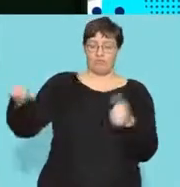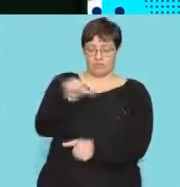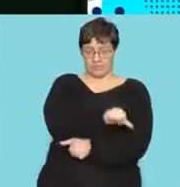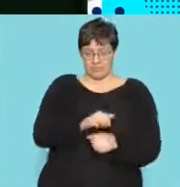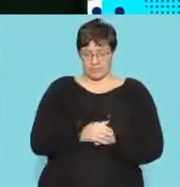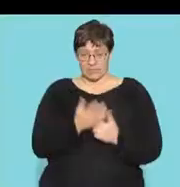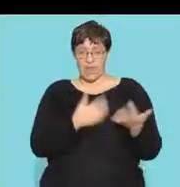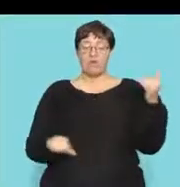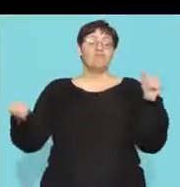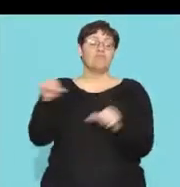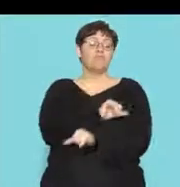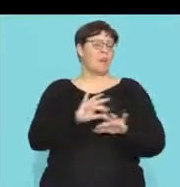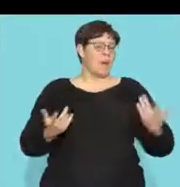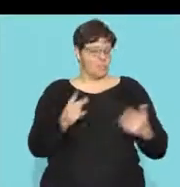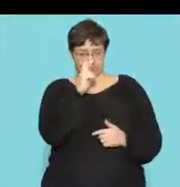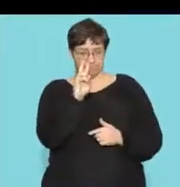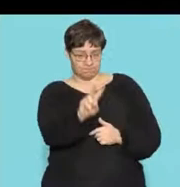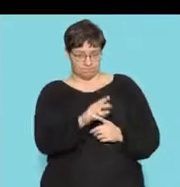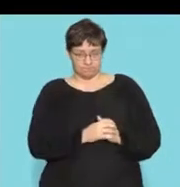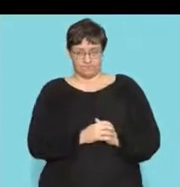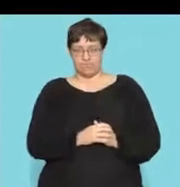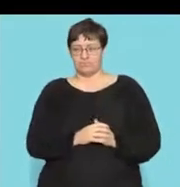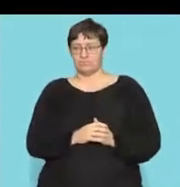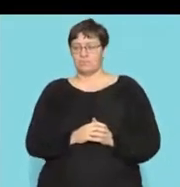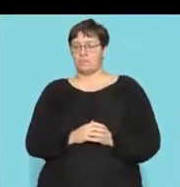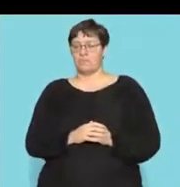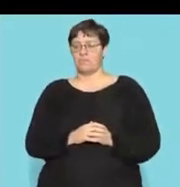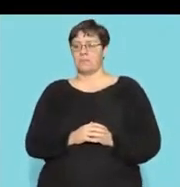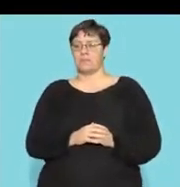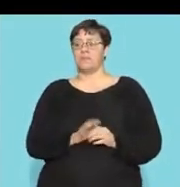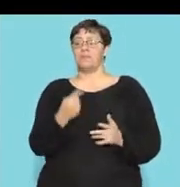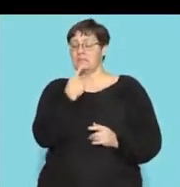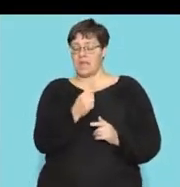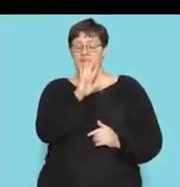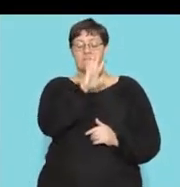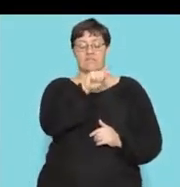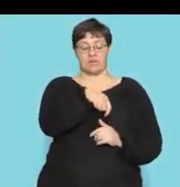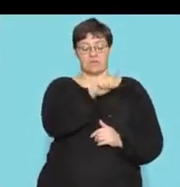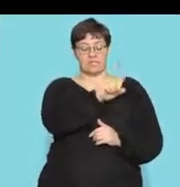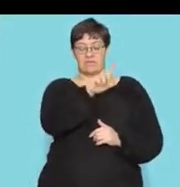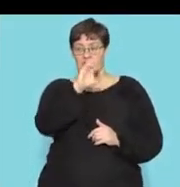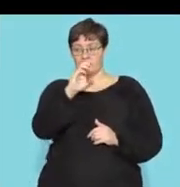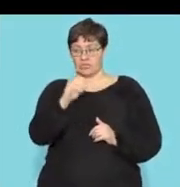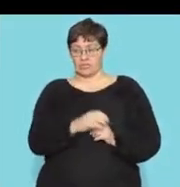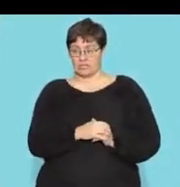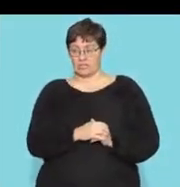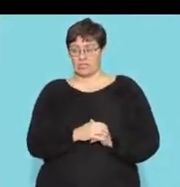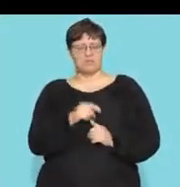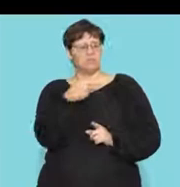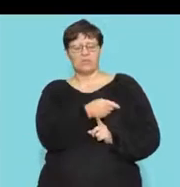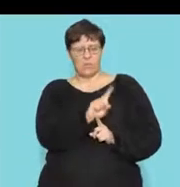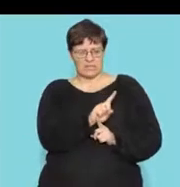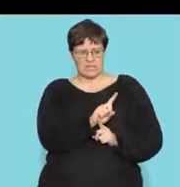reversal? Watch here. So I start off by saying 5,700. What was that?